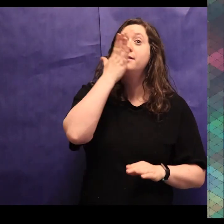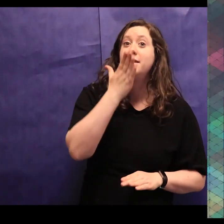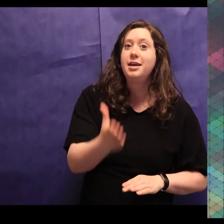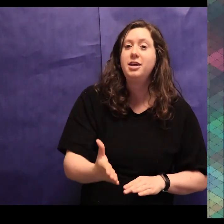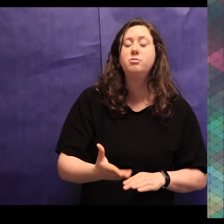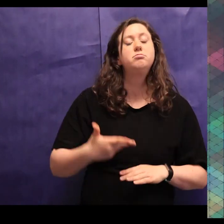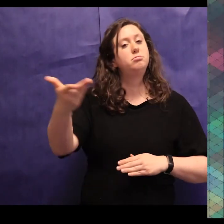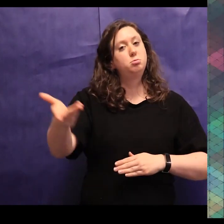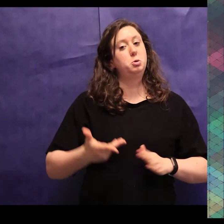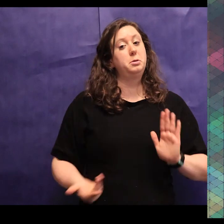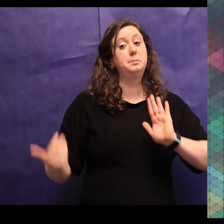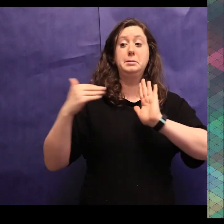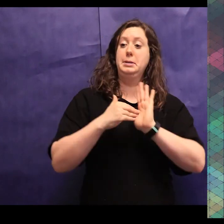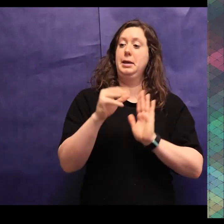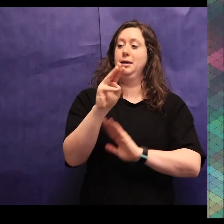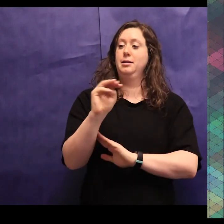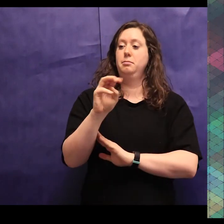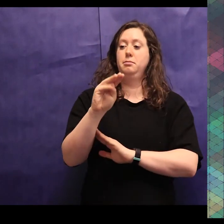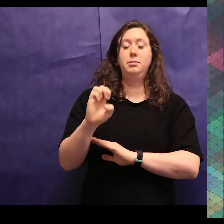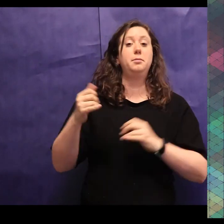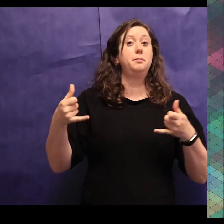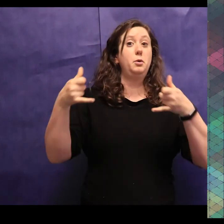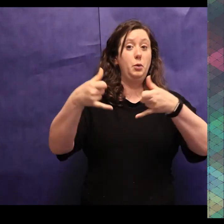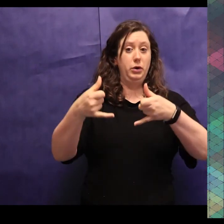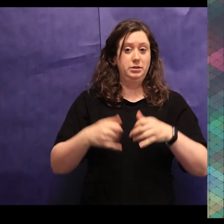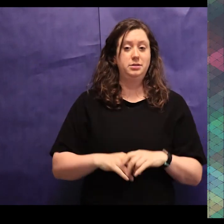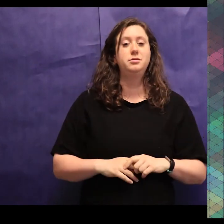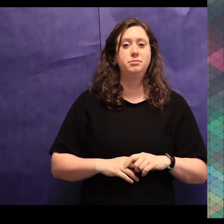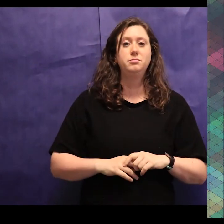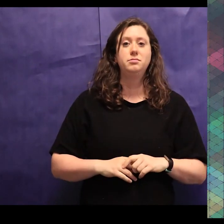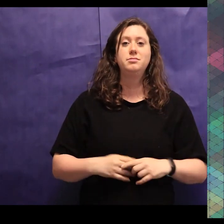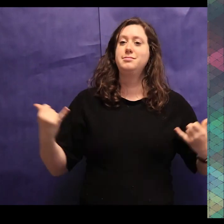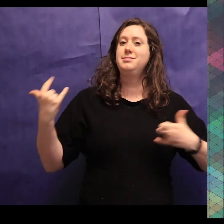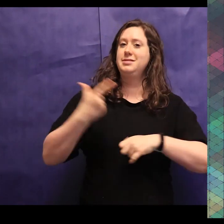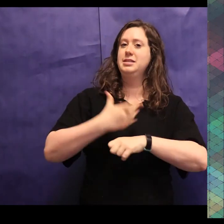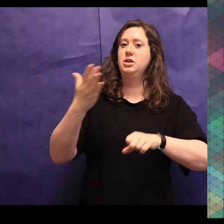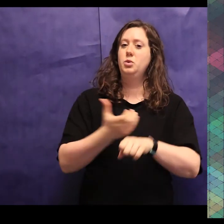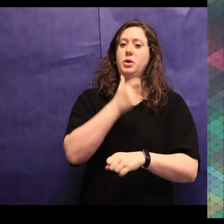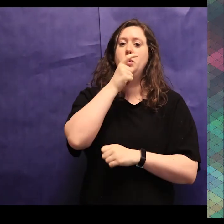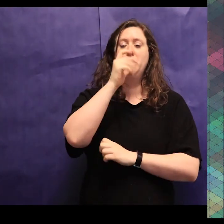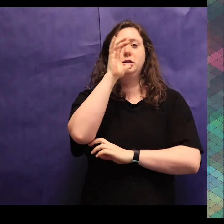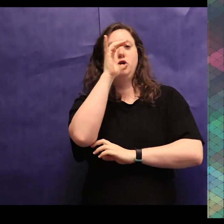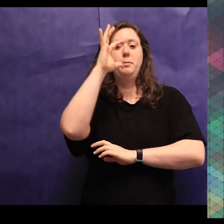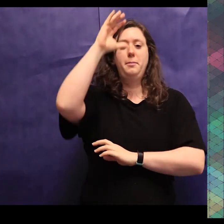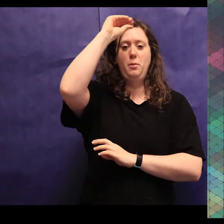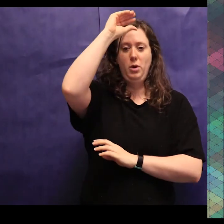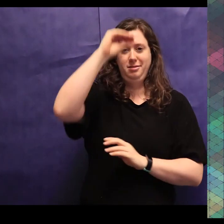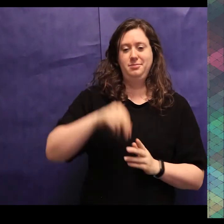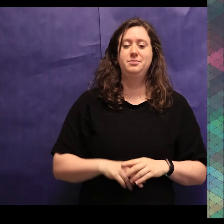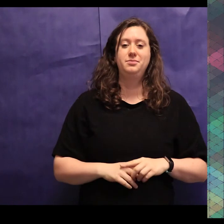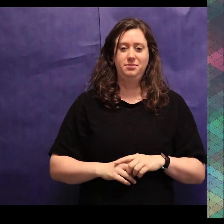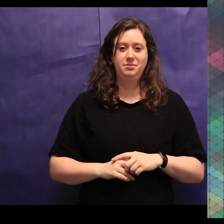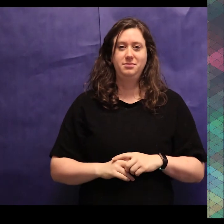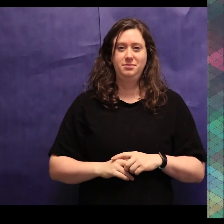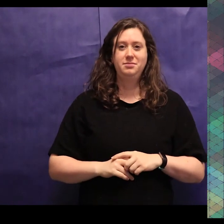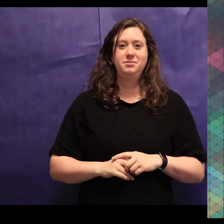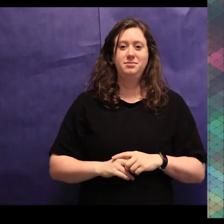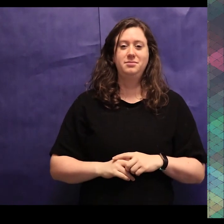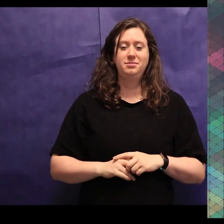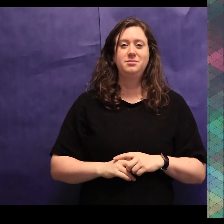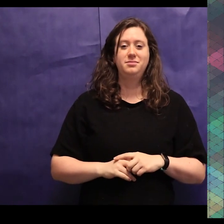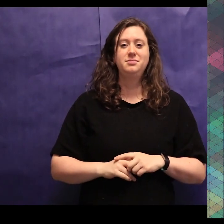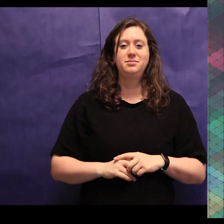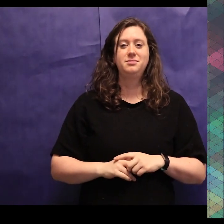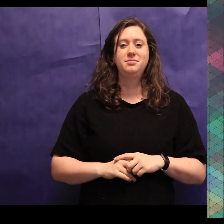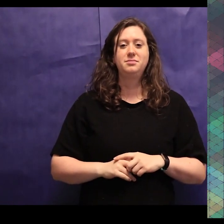Thanks and welcome back to today's Meme Awards. In which today's winner is Trumpet Boy. This